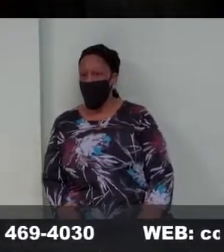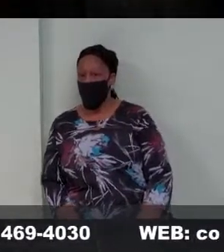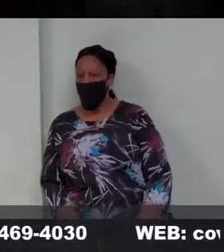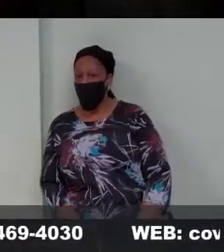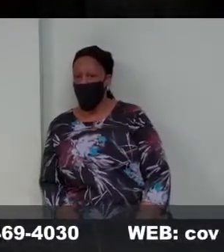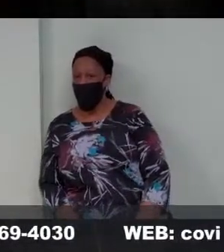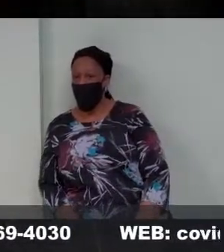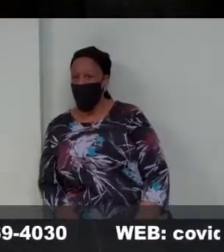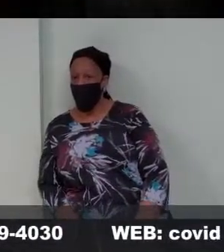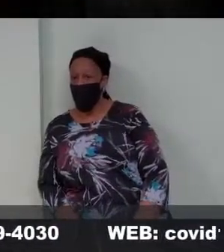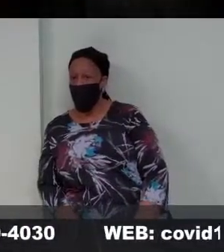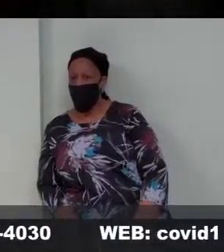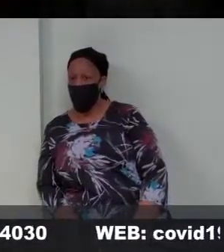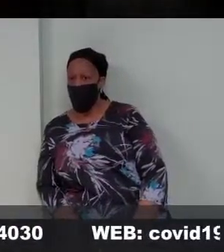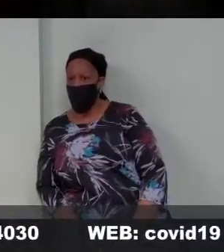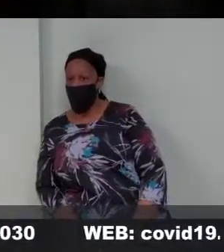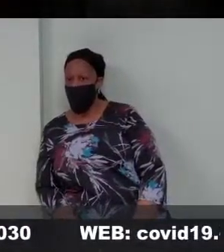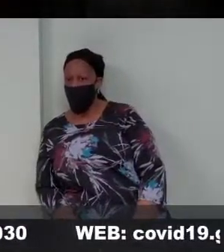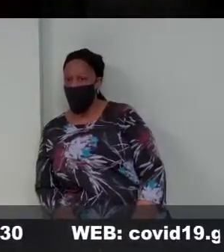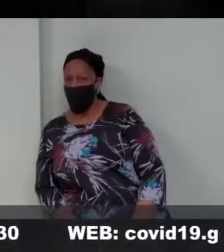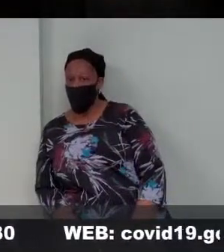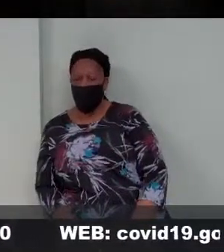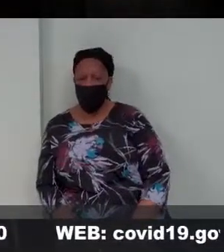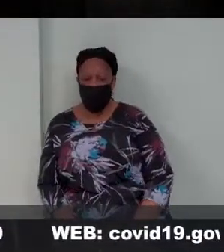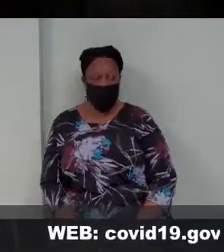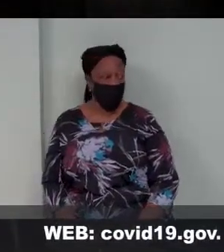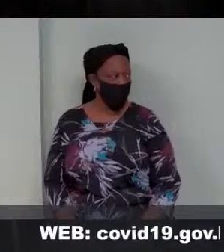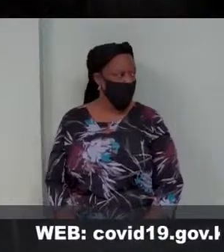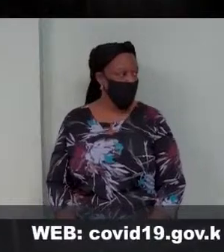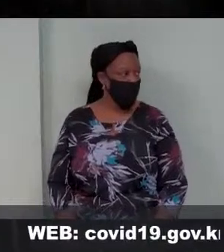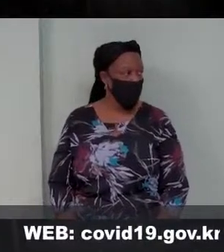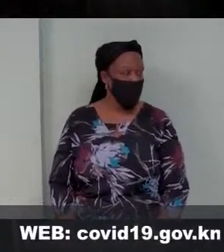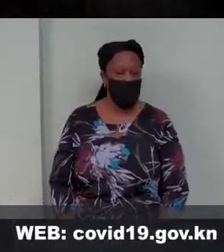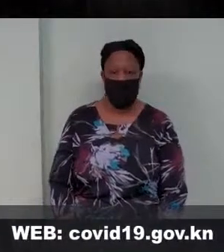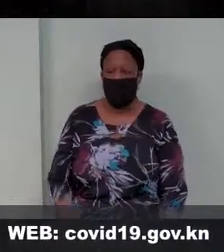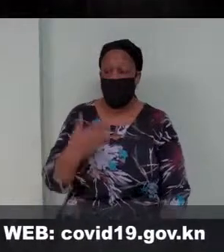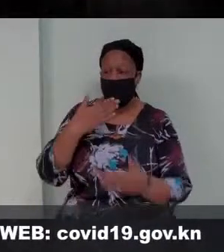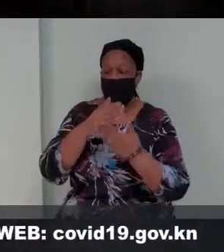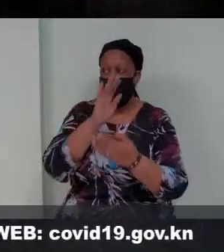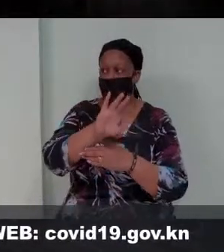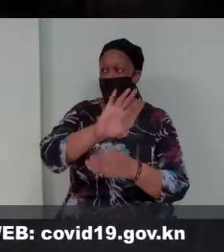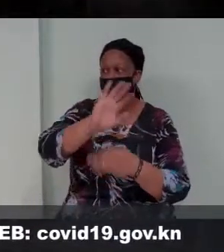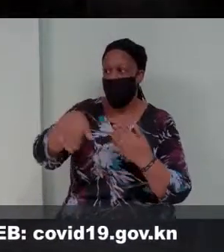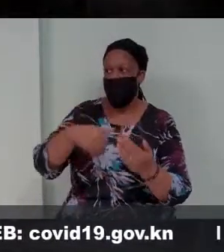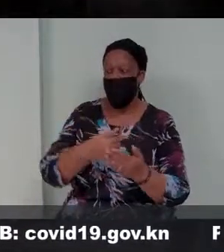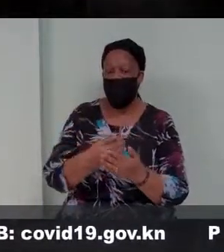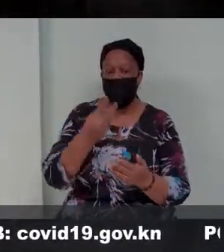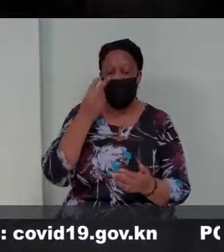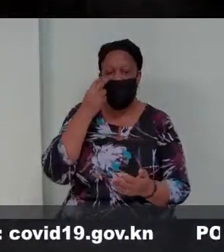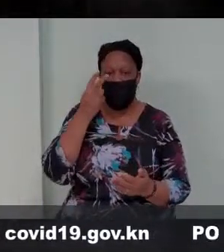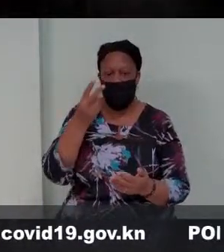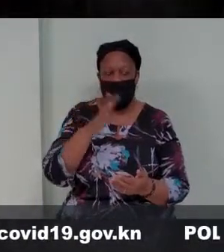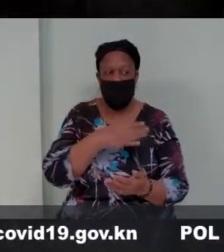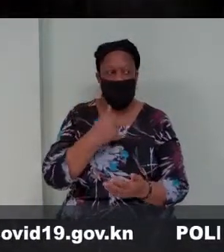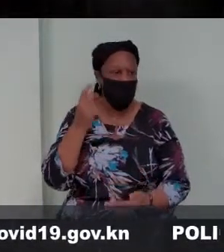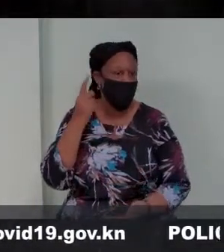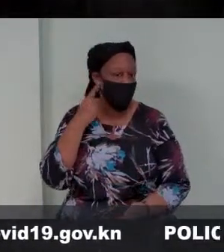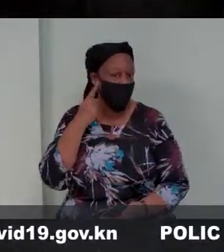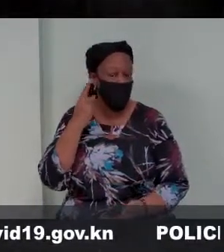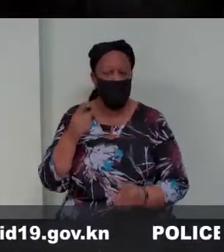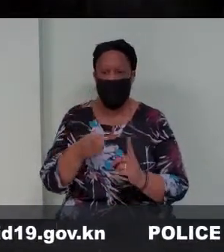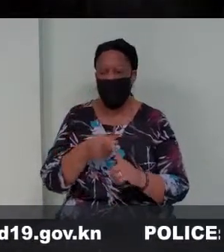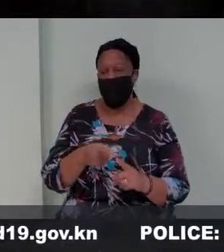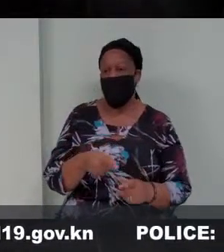Thank you very much, Mr. Williams, and a pleasant good afternoon to all listening to or viewing this broadcast.